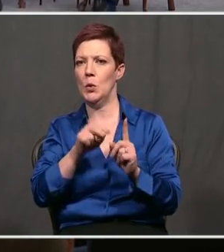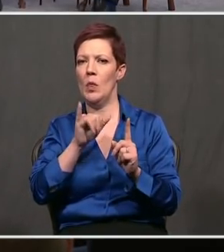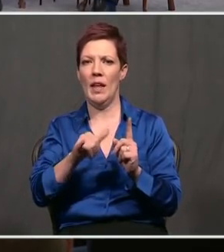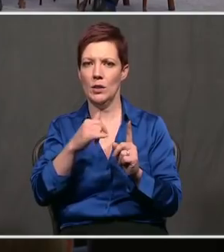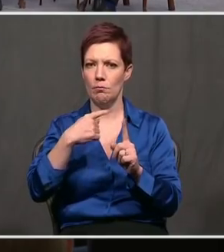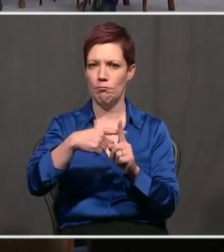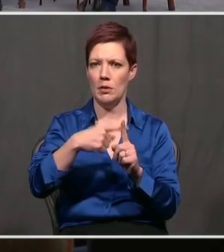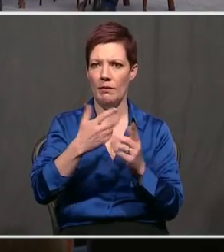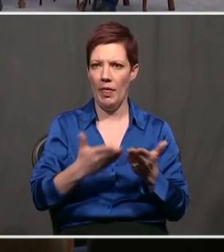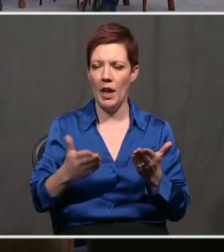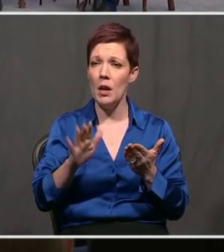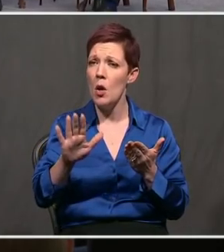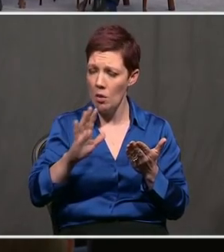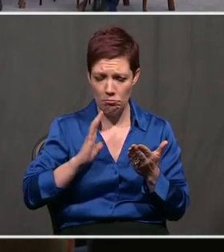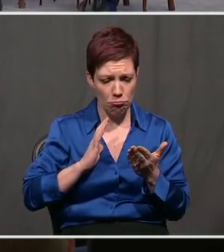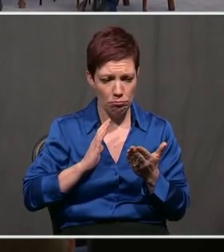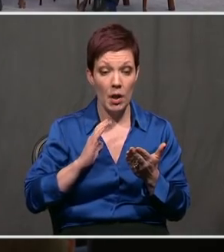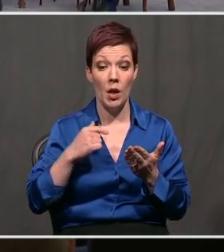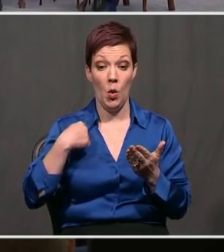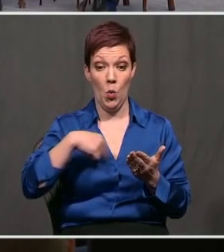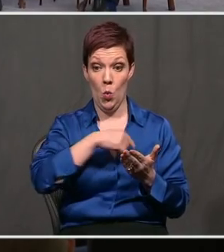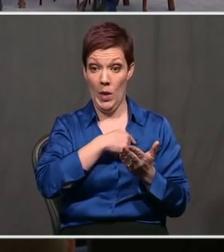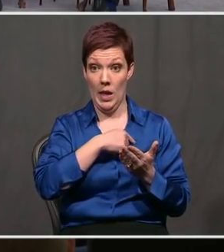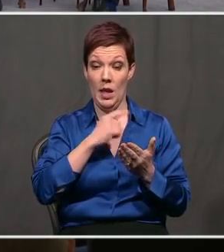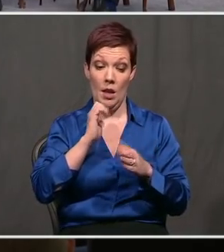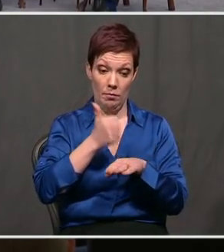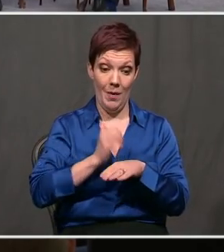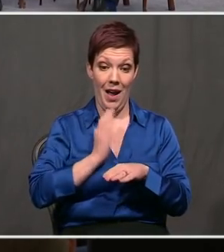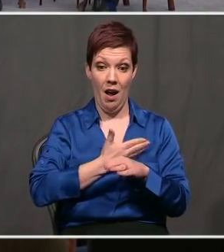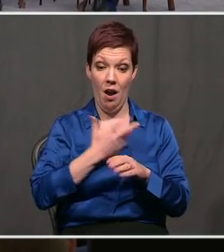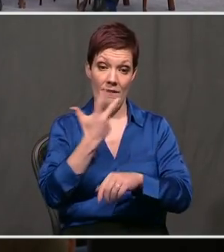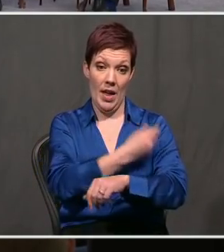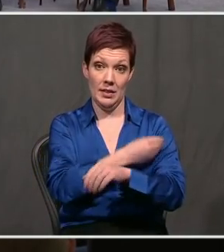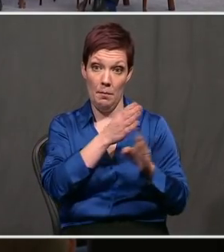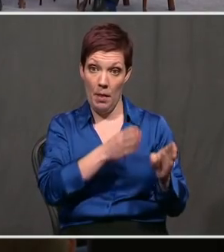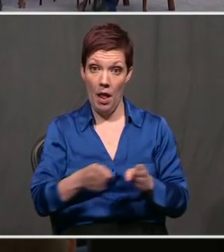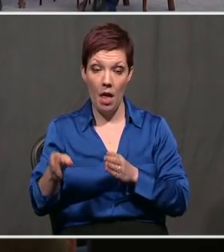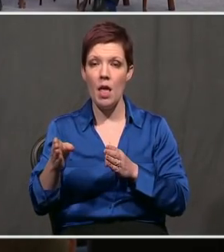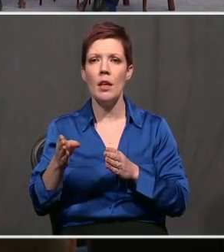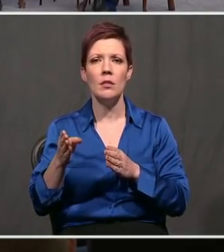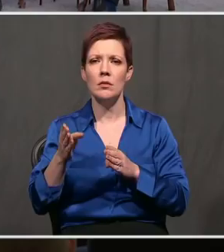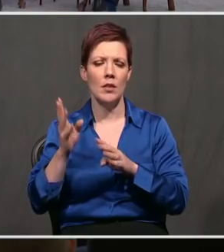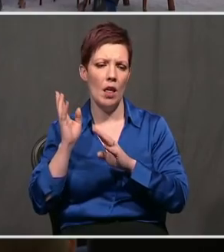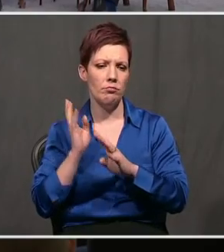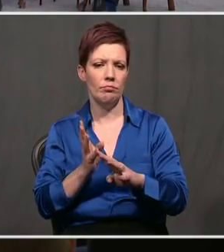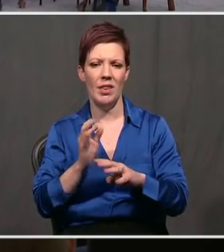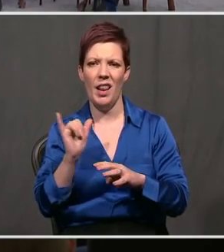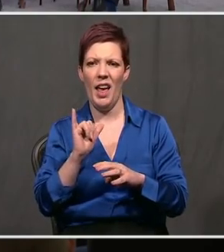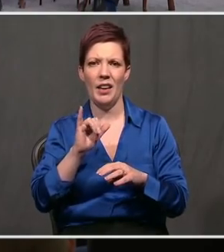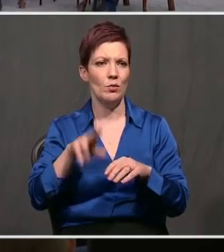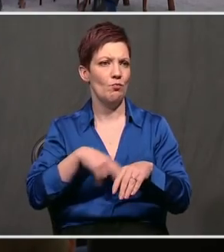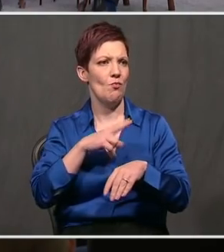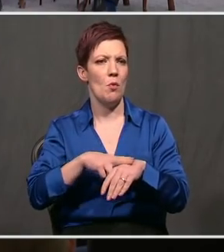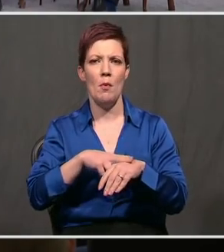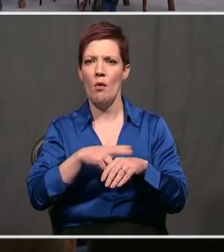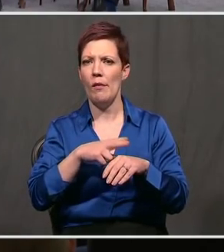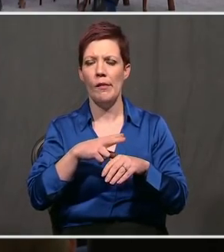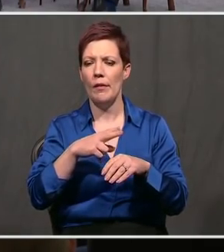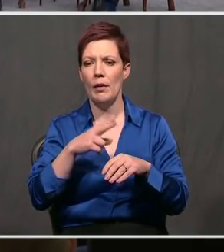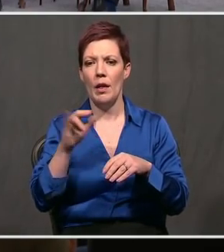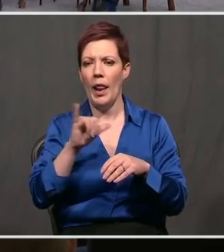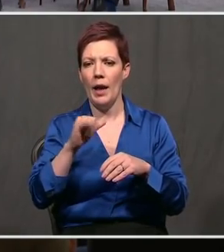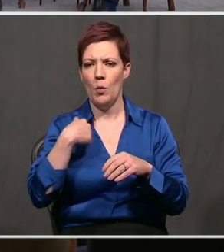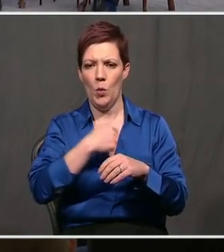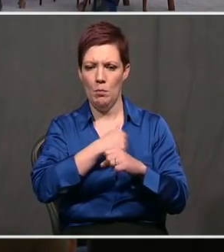And we basically did our vaccine plan to flow out of our normal mitigation plan in terms of we focused on